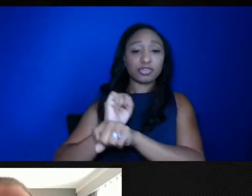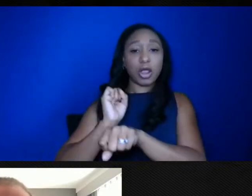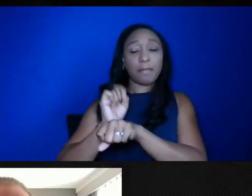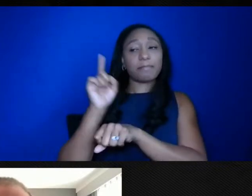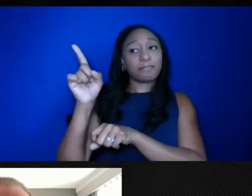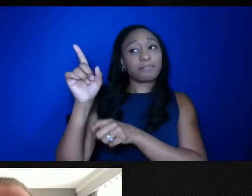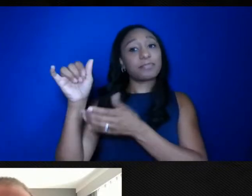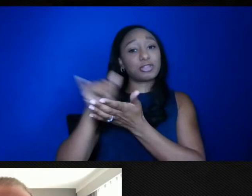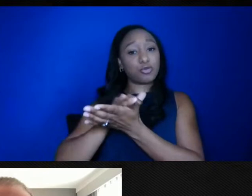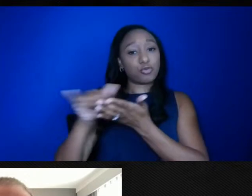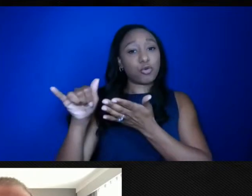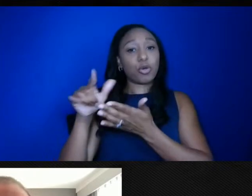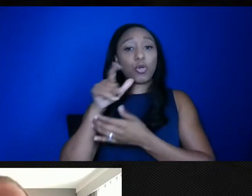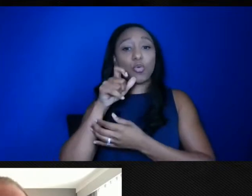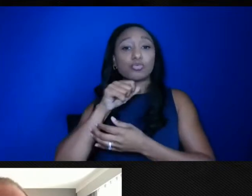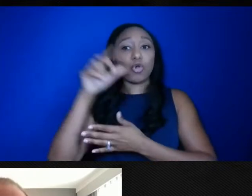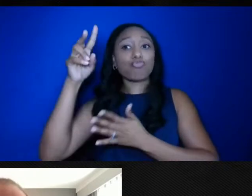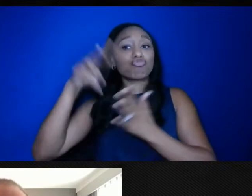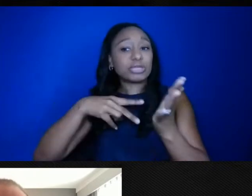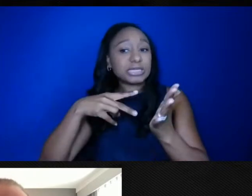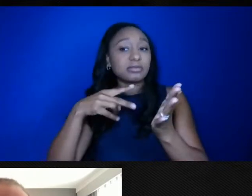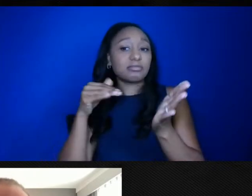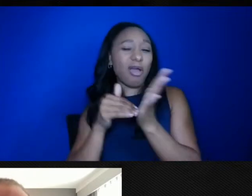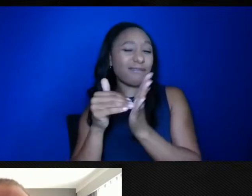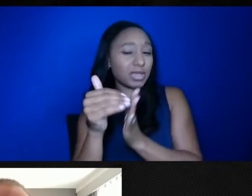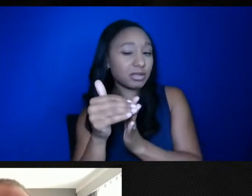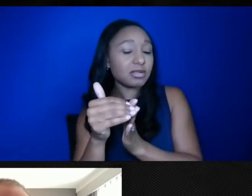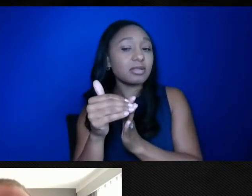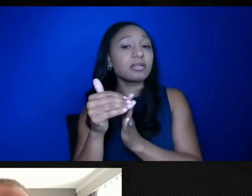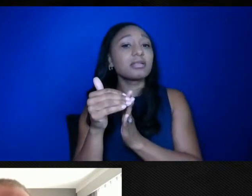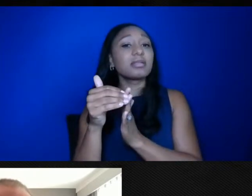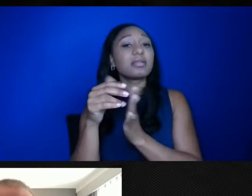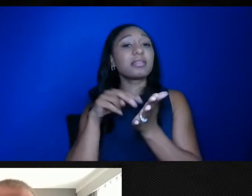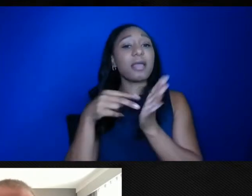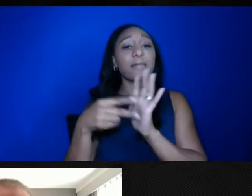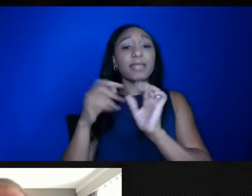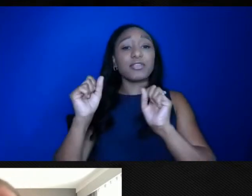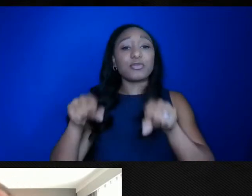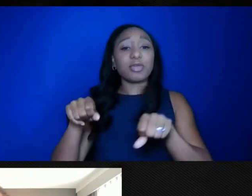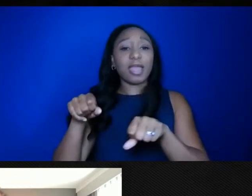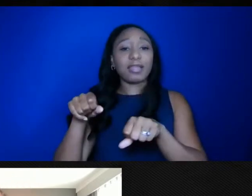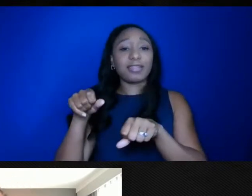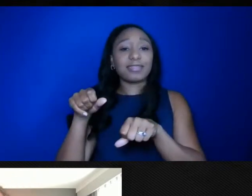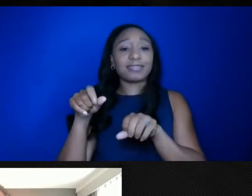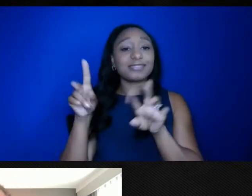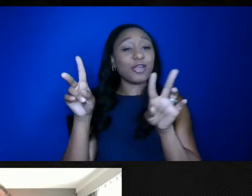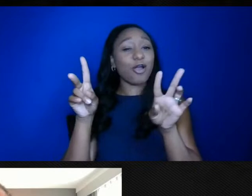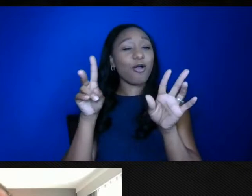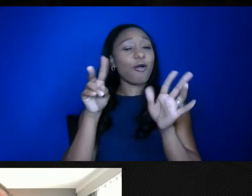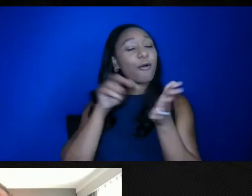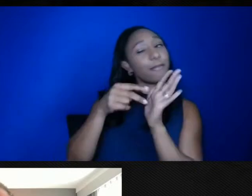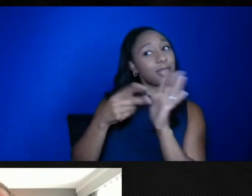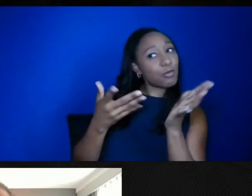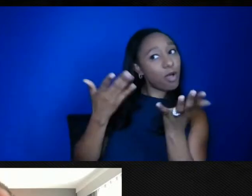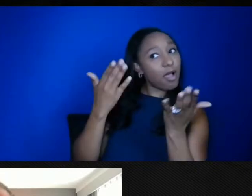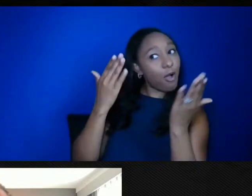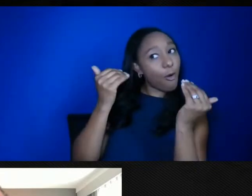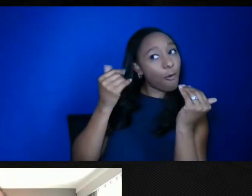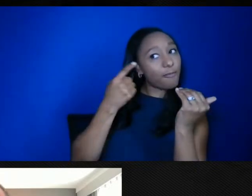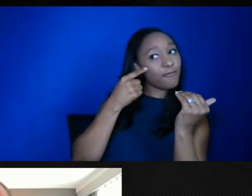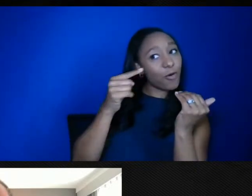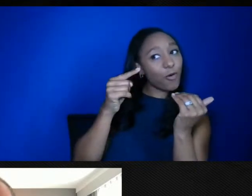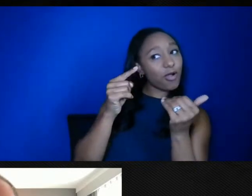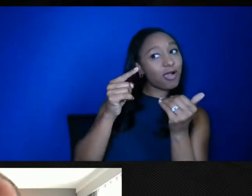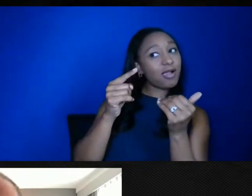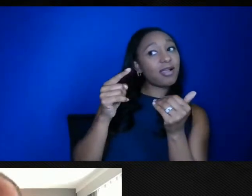who don't read as many books as they used to. So what you're saying is that there's hope for this. There's always for Jim. hope, Emily. But if